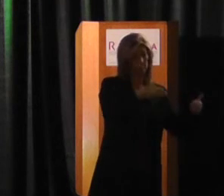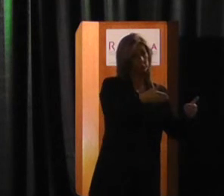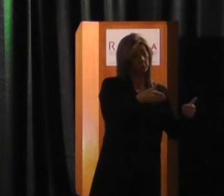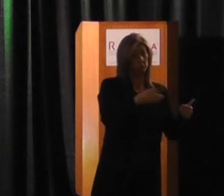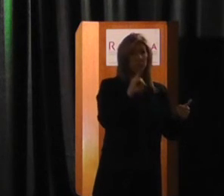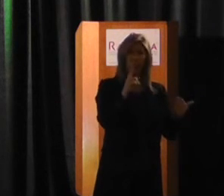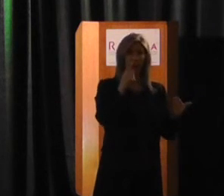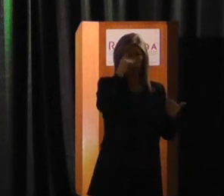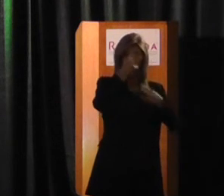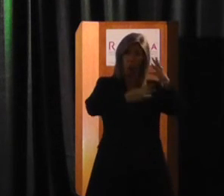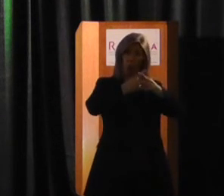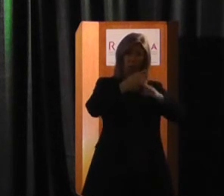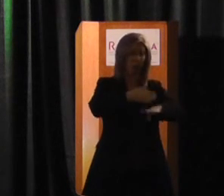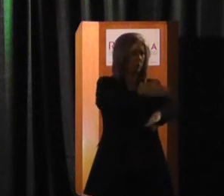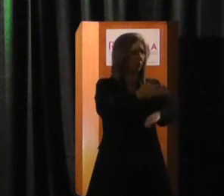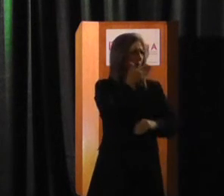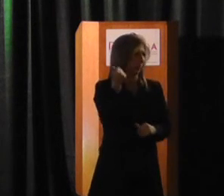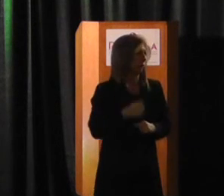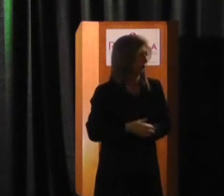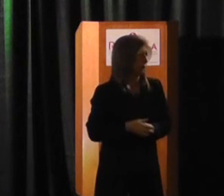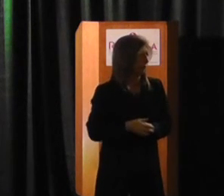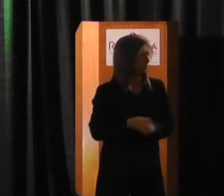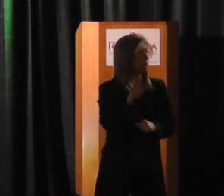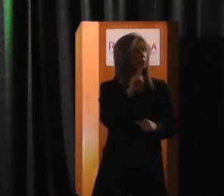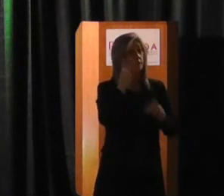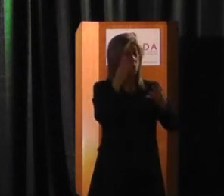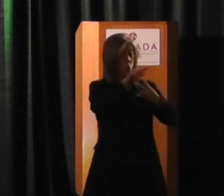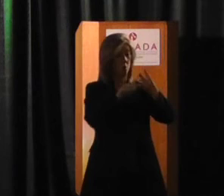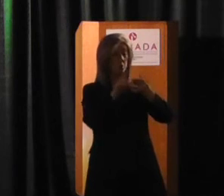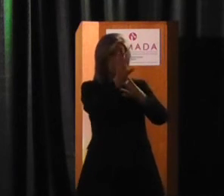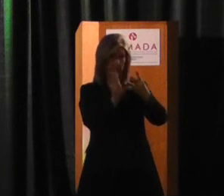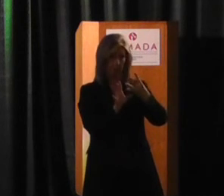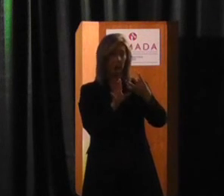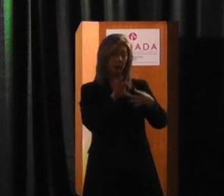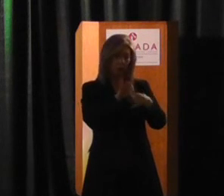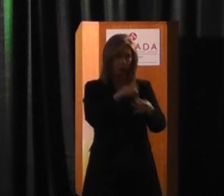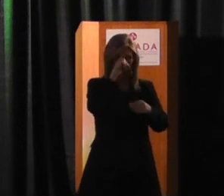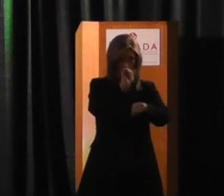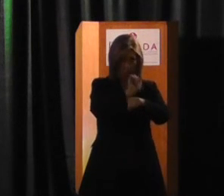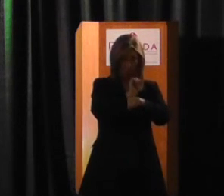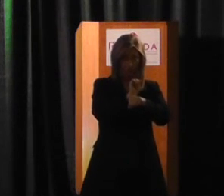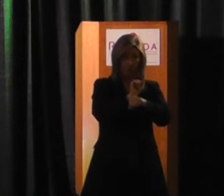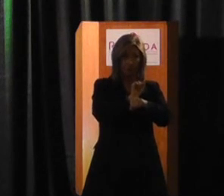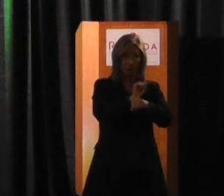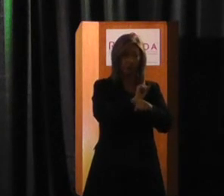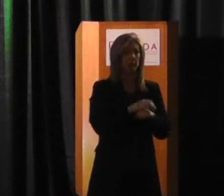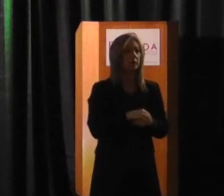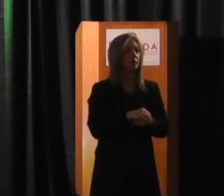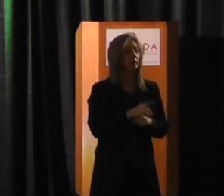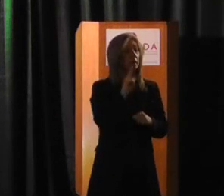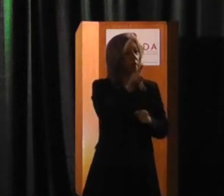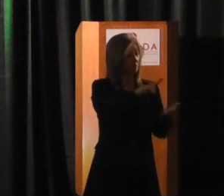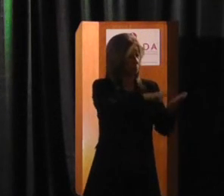to? It's important to note that there are four criteria that defines employment as inclusive for the purposes of the app. The contract has